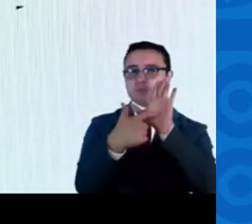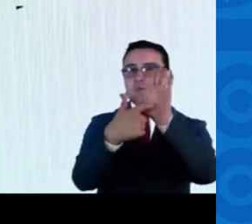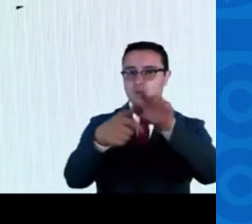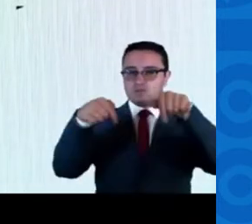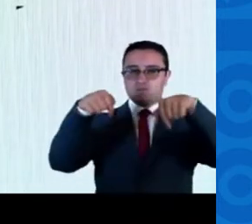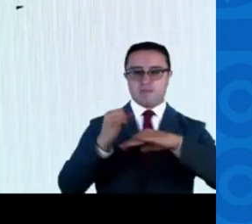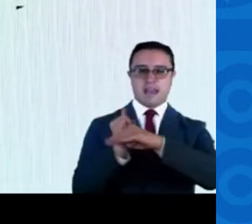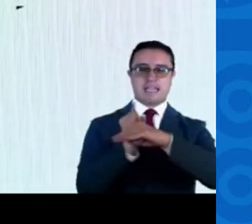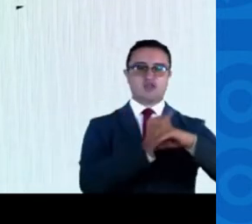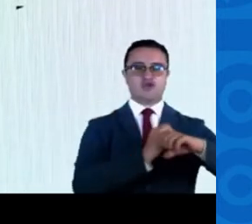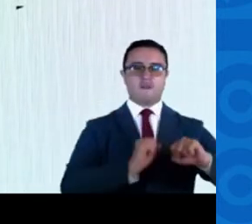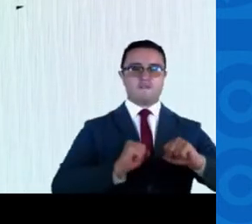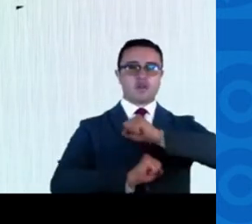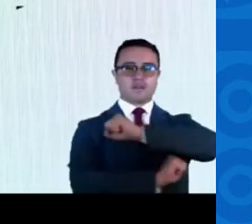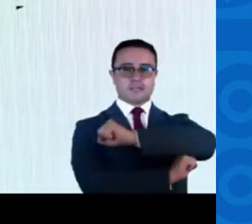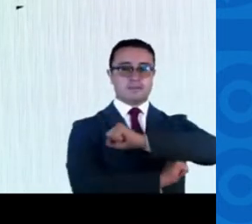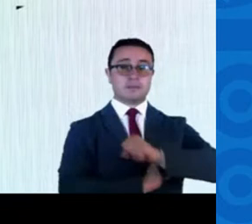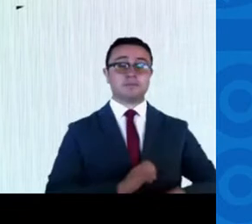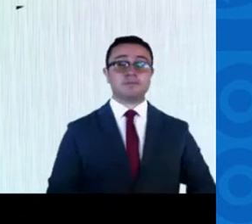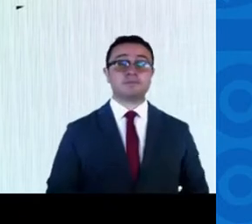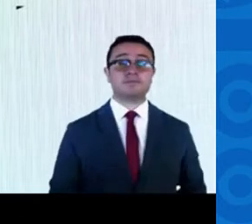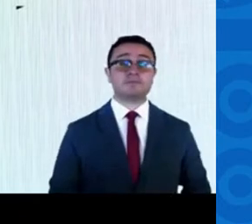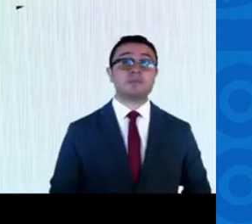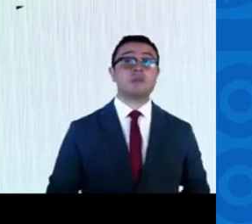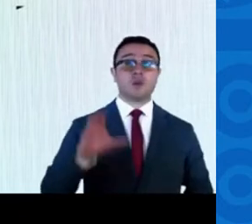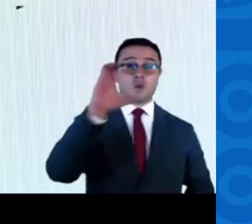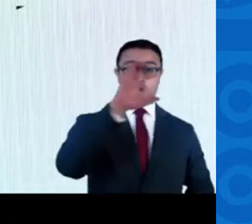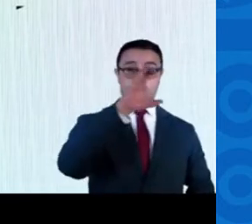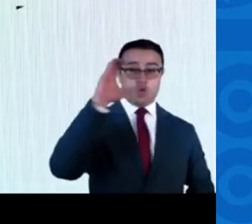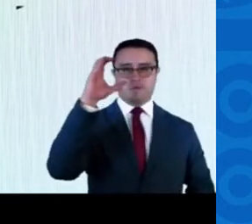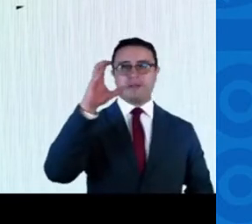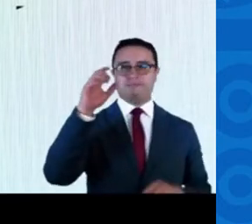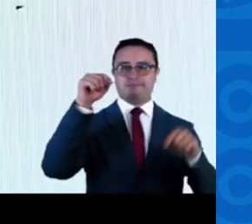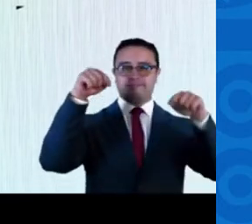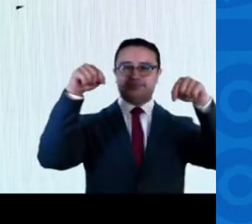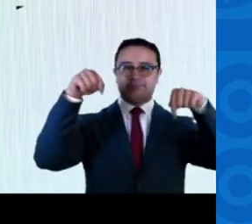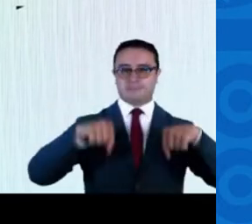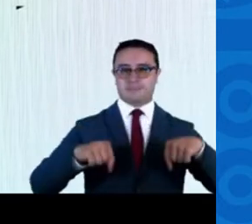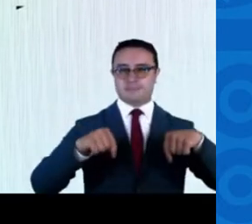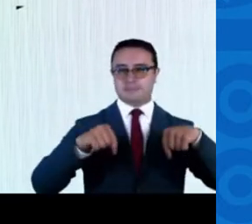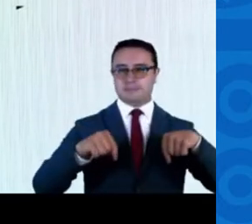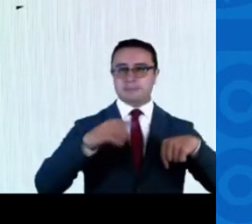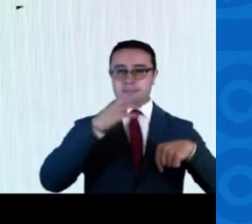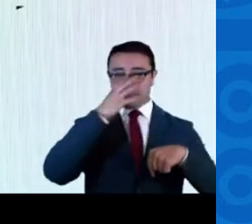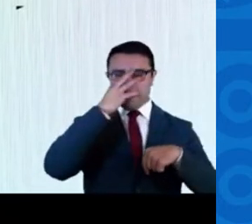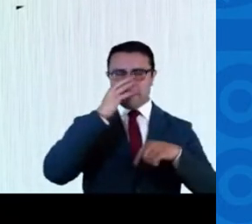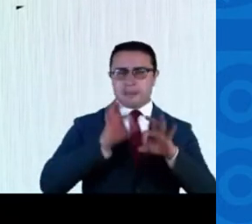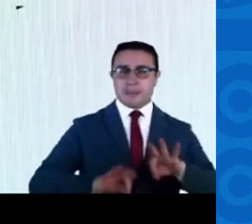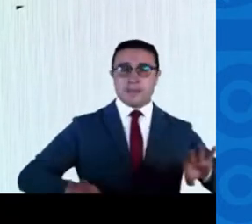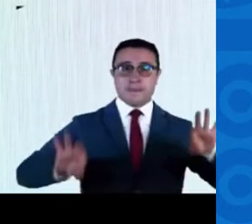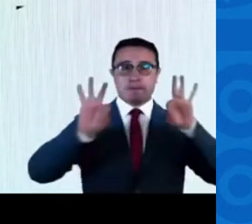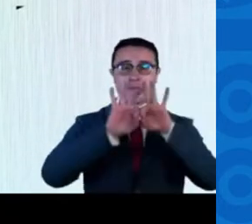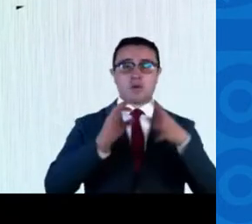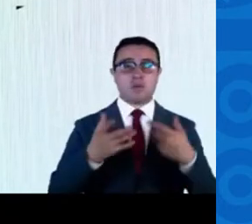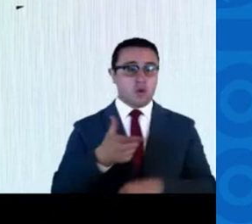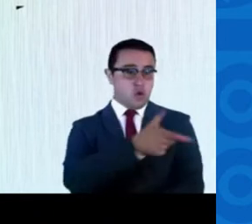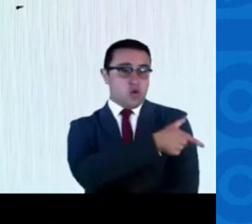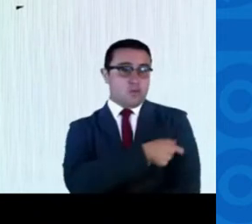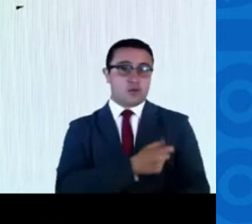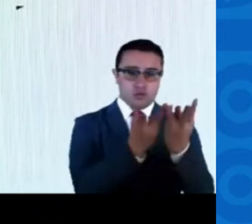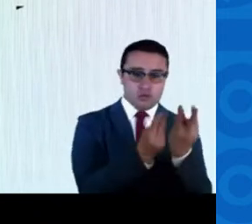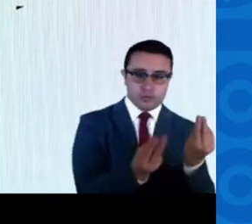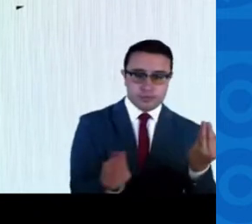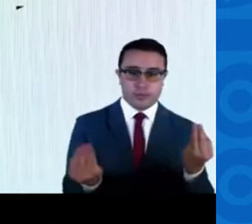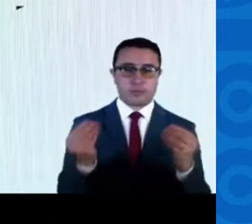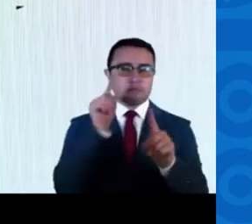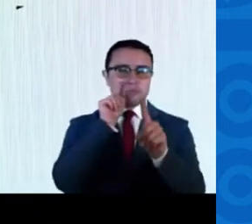pact, part of the institutional strengthening. In Colombia, we have an instance which is very important,